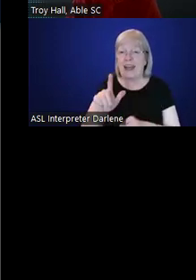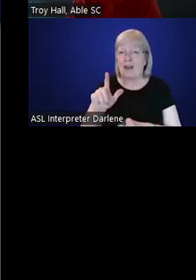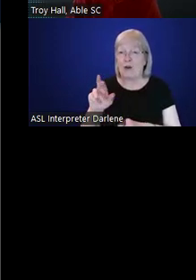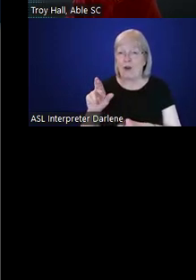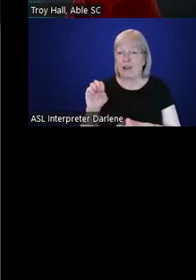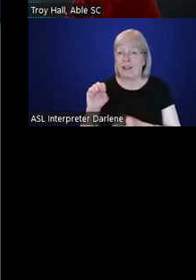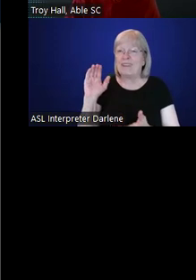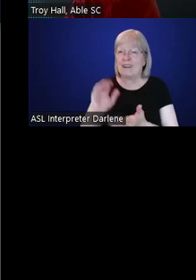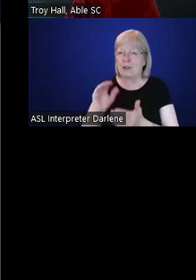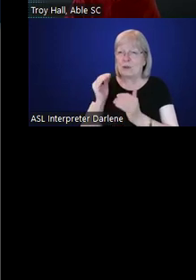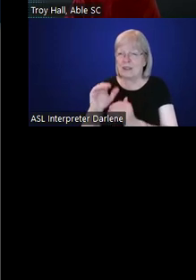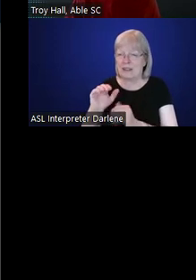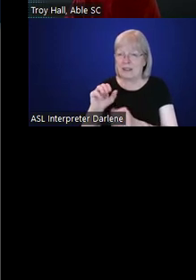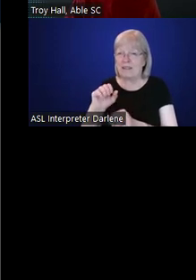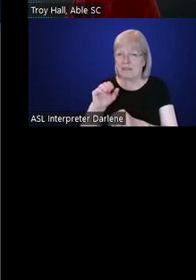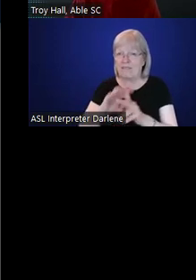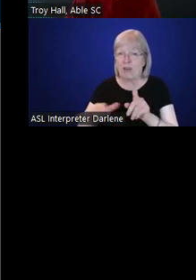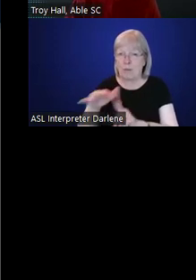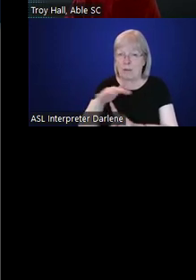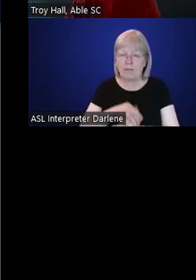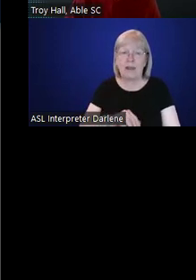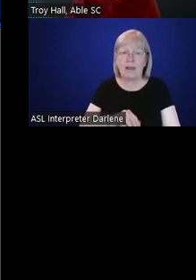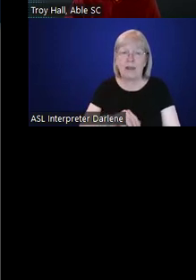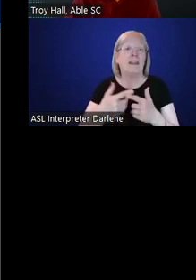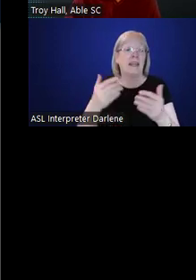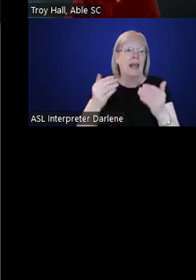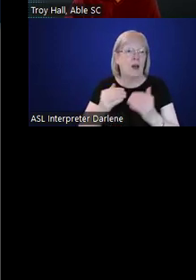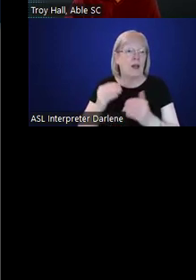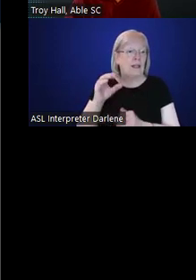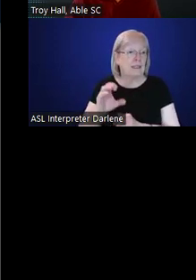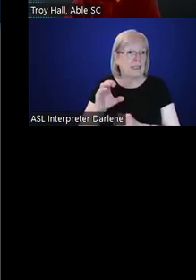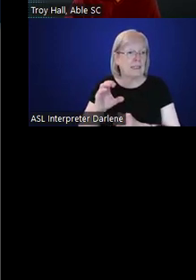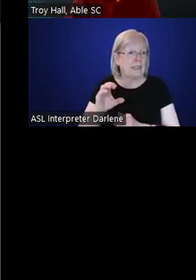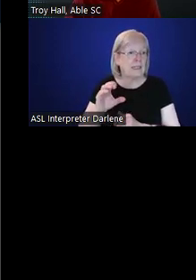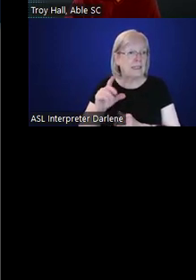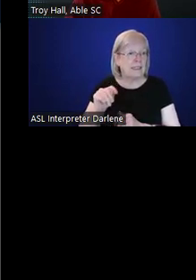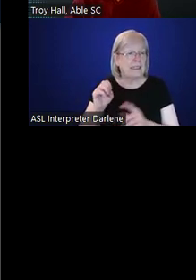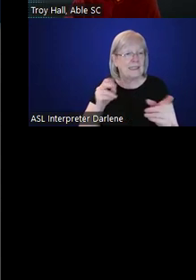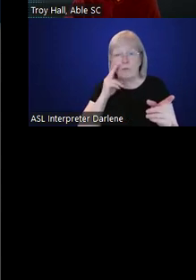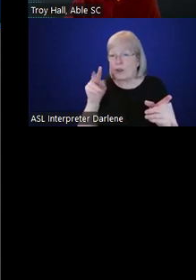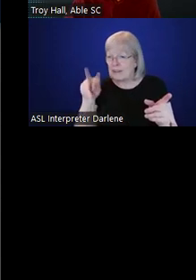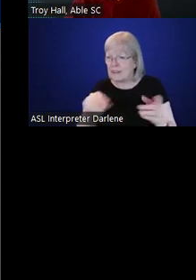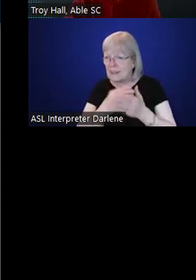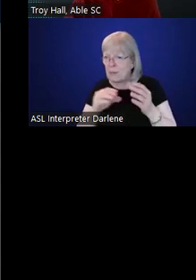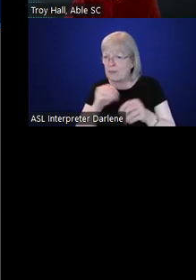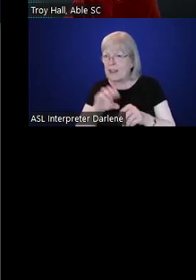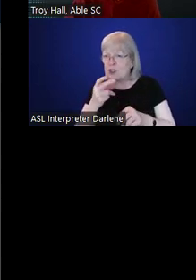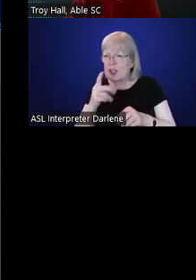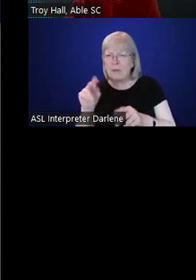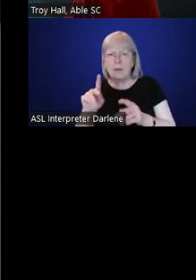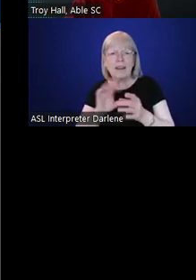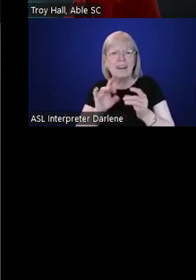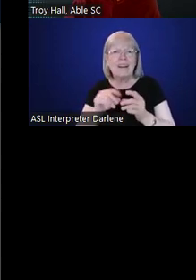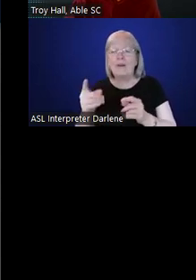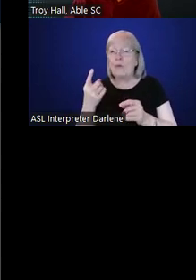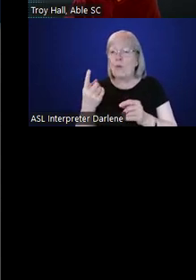And then CTEs. Yours had a, wait, I'm catching up on the chat. Morgan, yours had a cafe, does dog